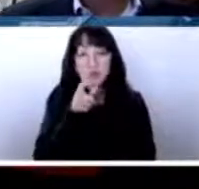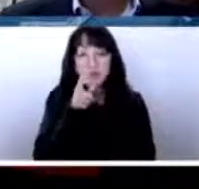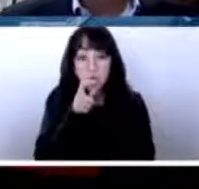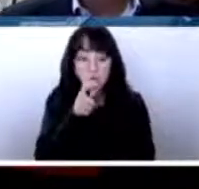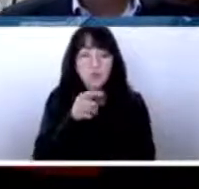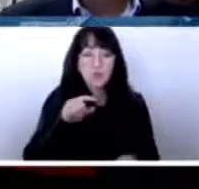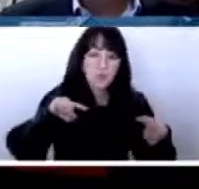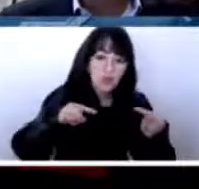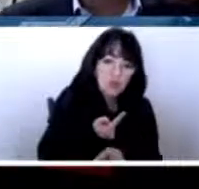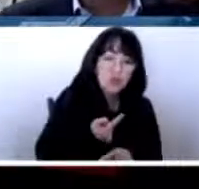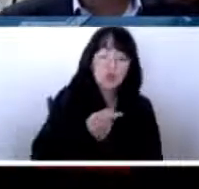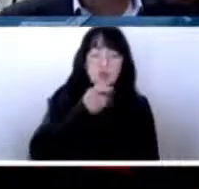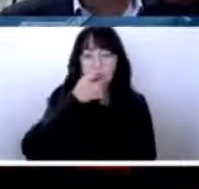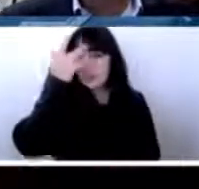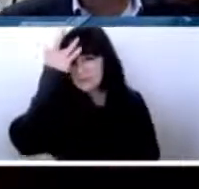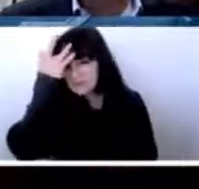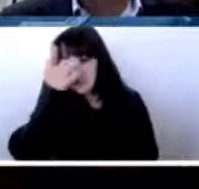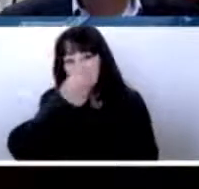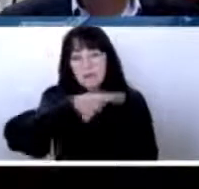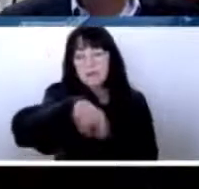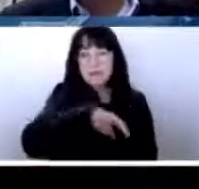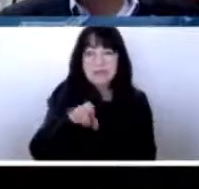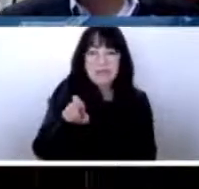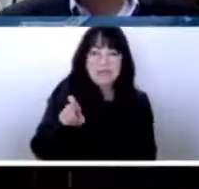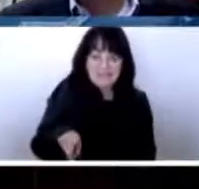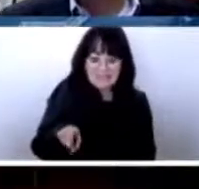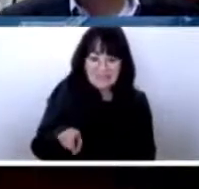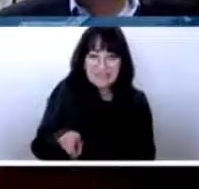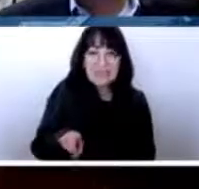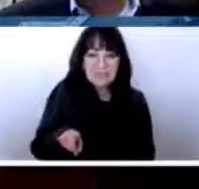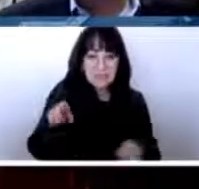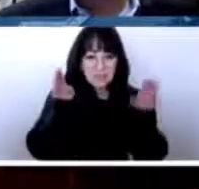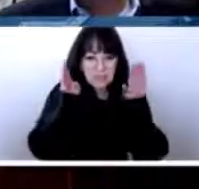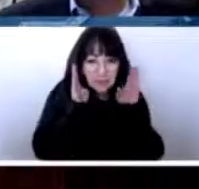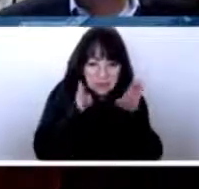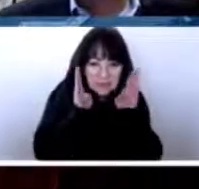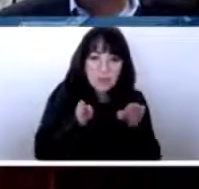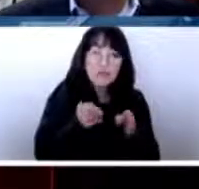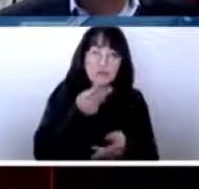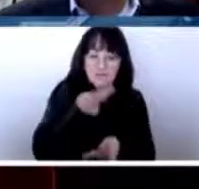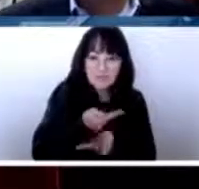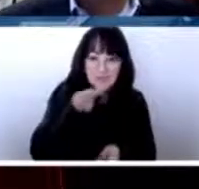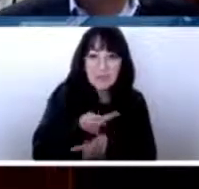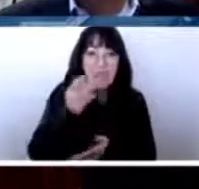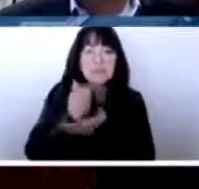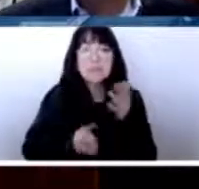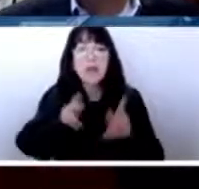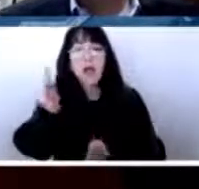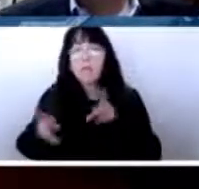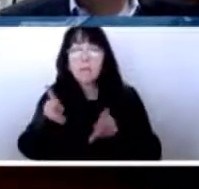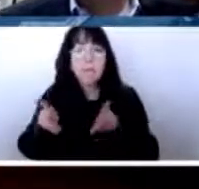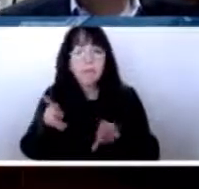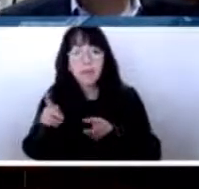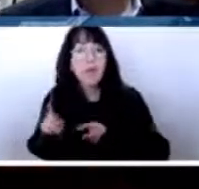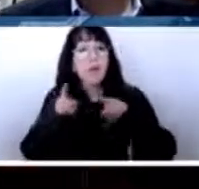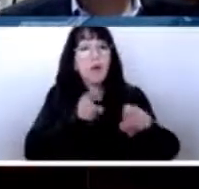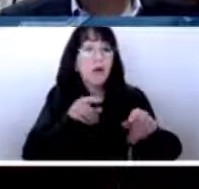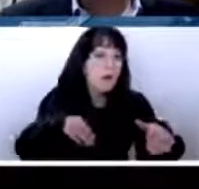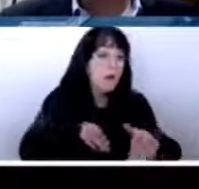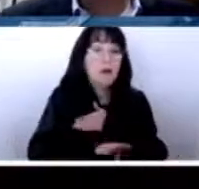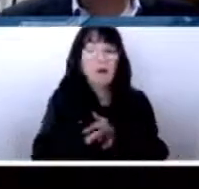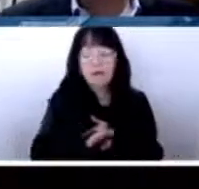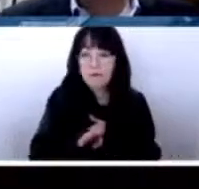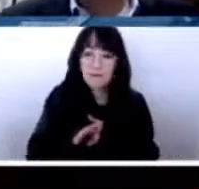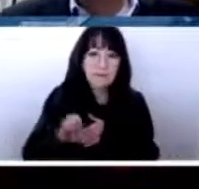and ill and need emergency medical attention. So with this, just, it's not improving overnight. We have a few things